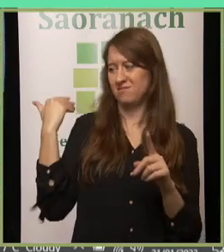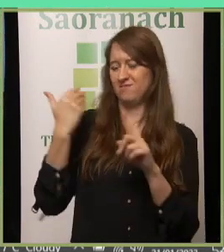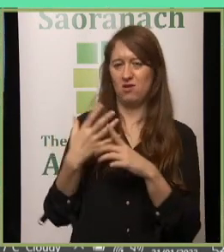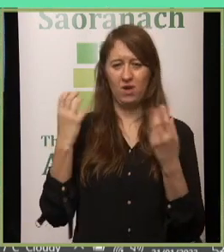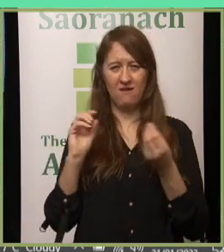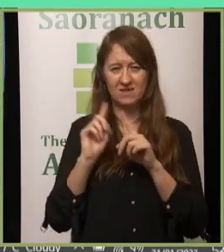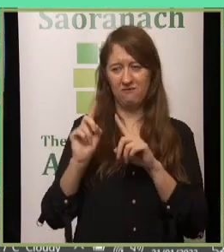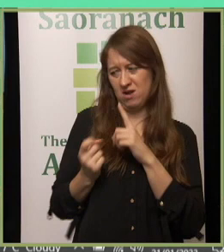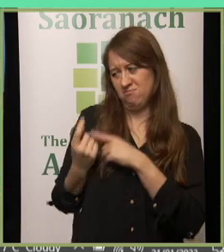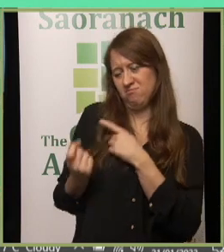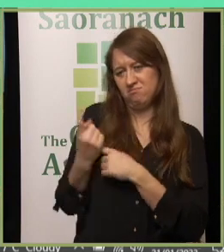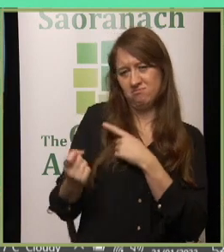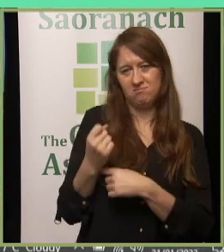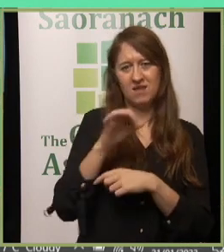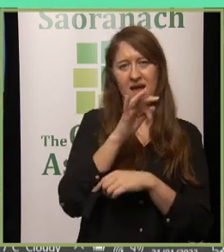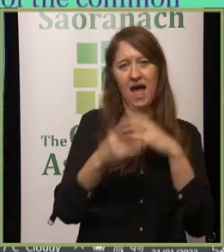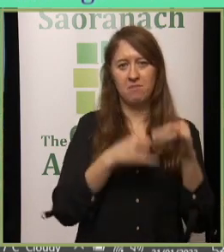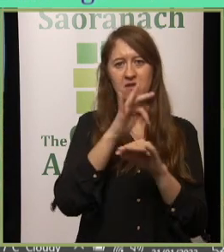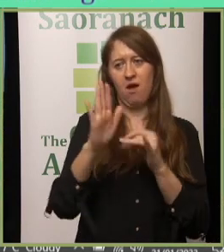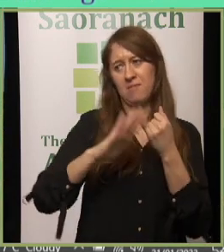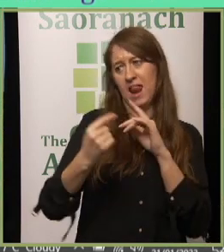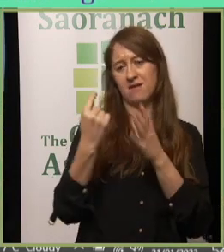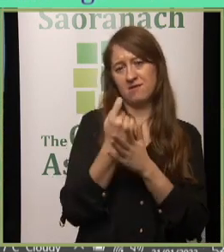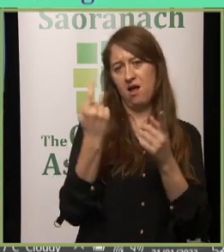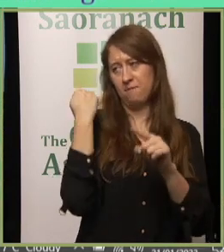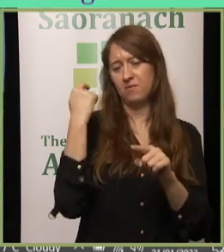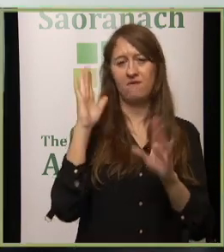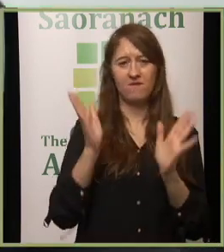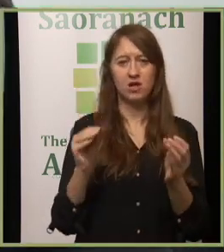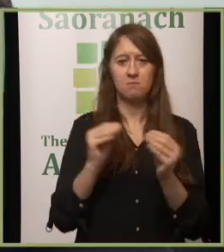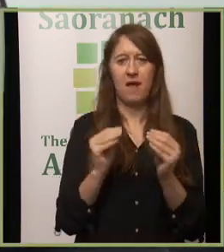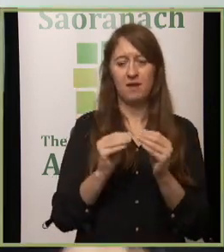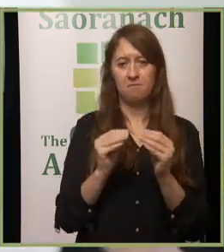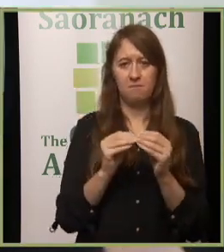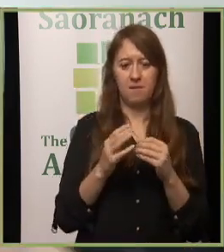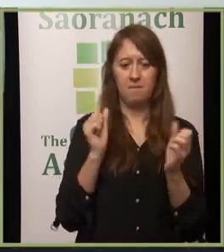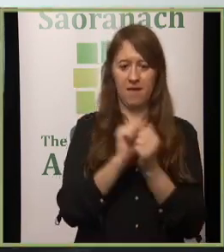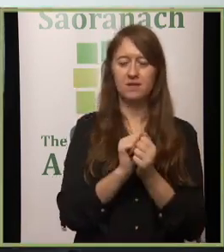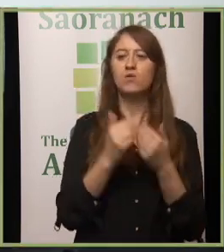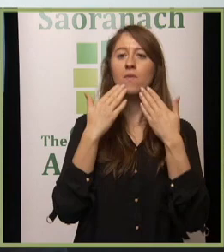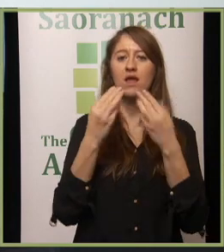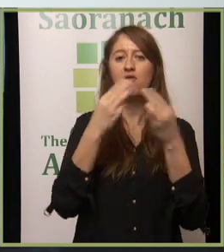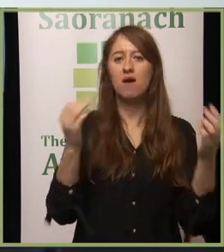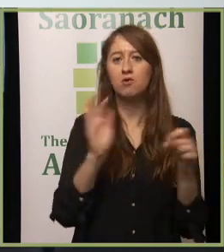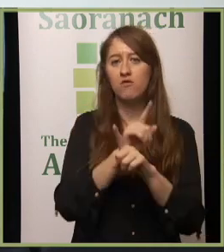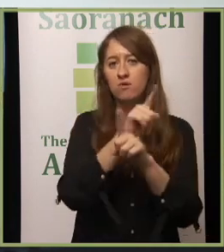relevant to do. Okay, thank you, everyone, for all those contributions and all those ideas. Well done.